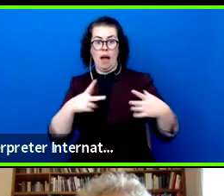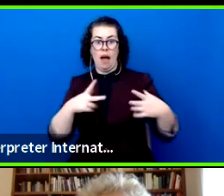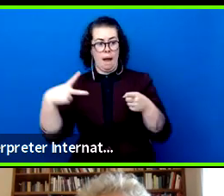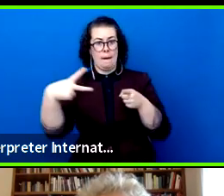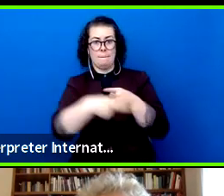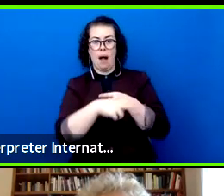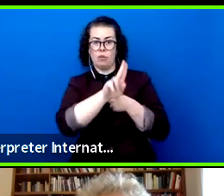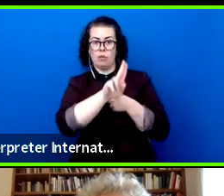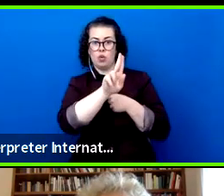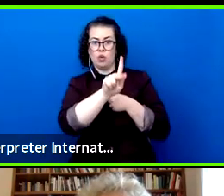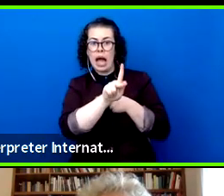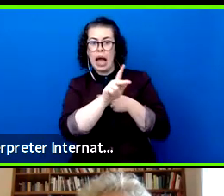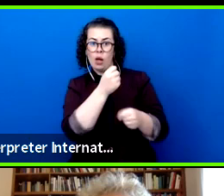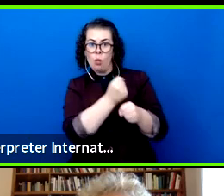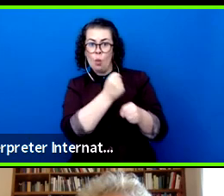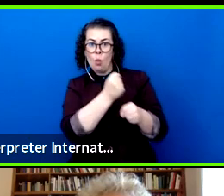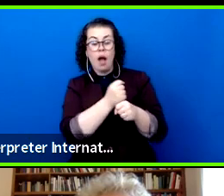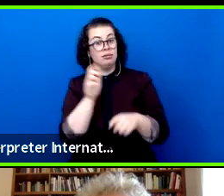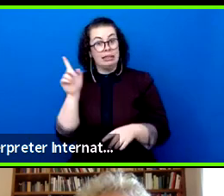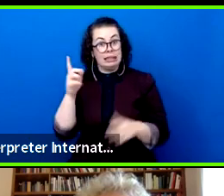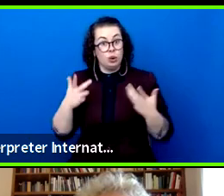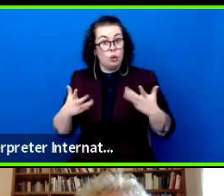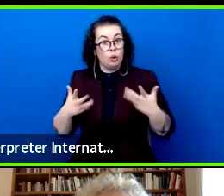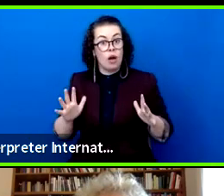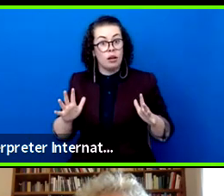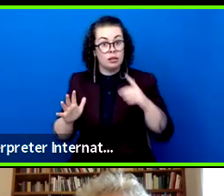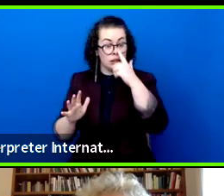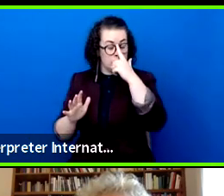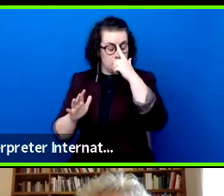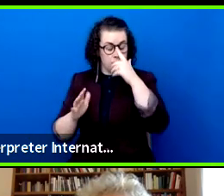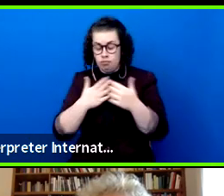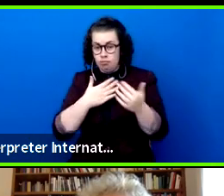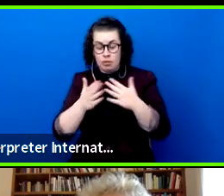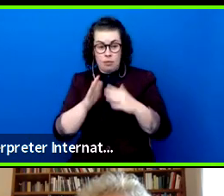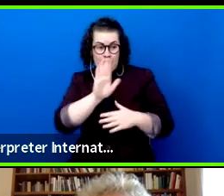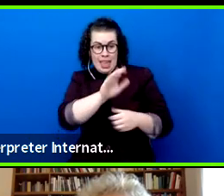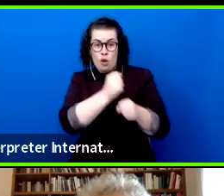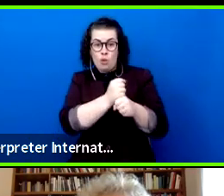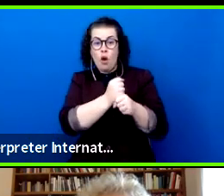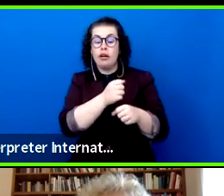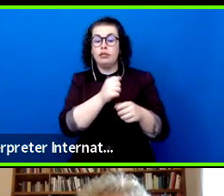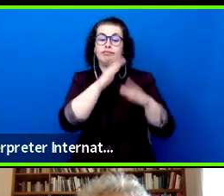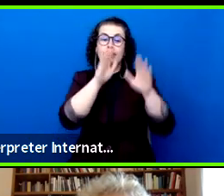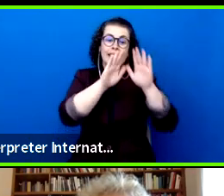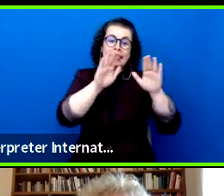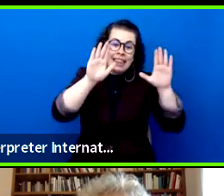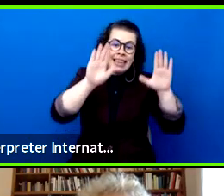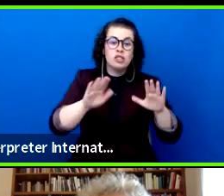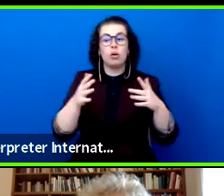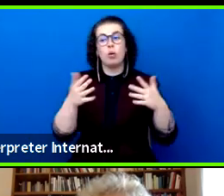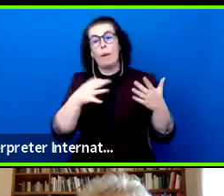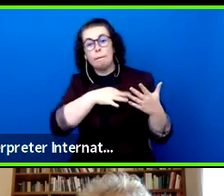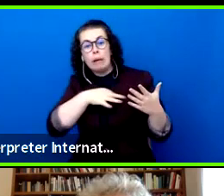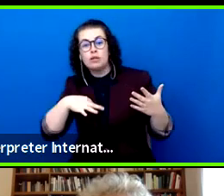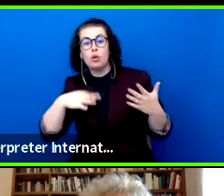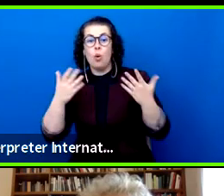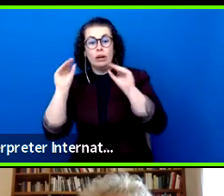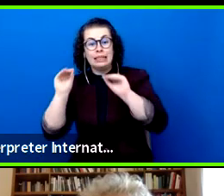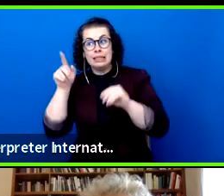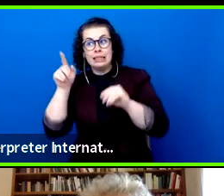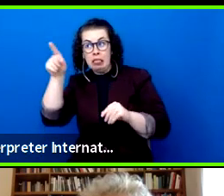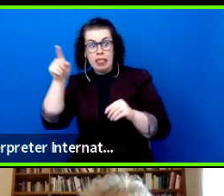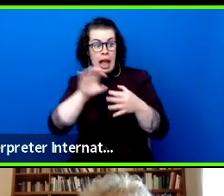UK professionals, whatever sector they come from. And I believe we will find a way to keep on working